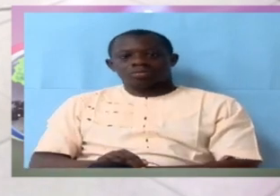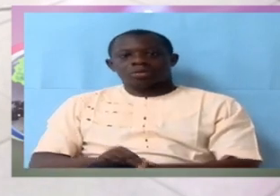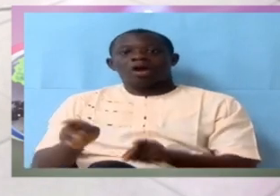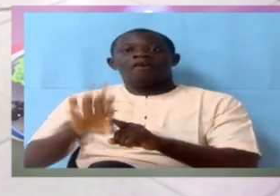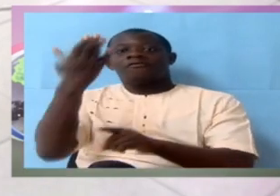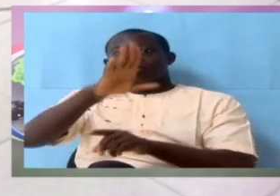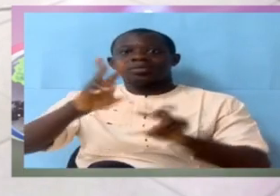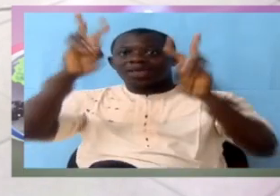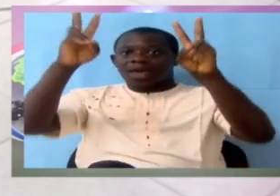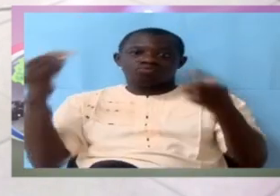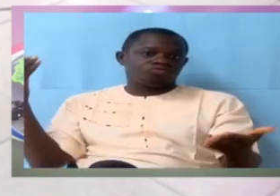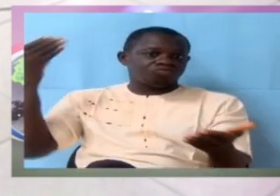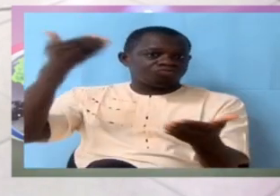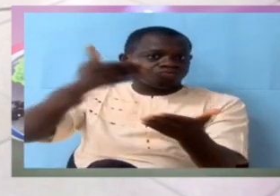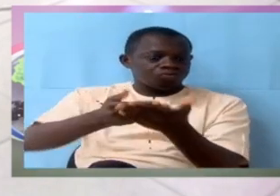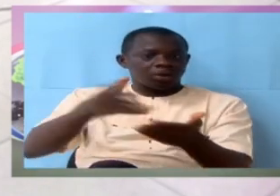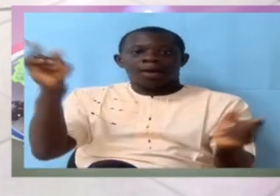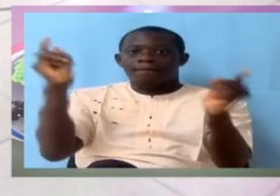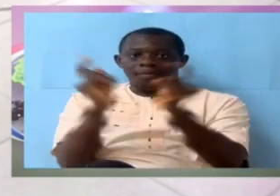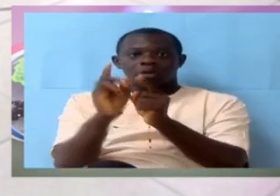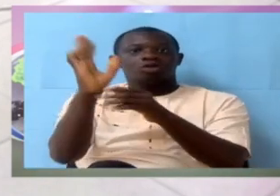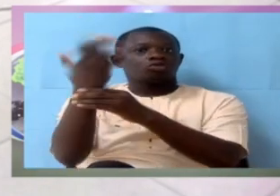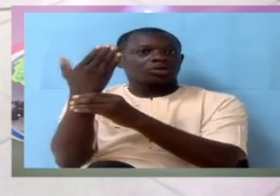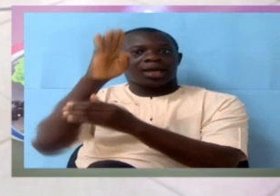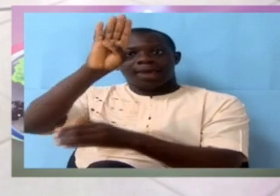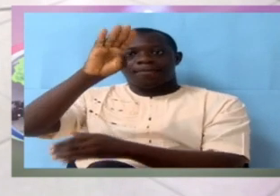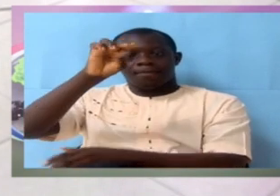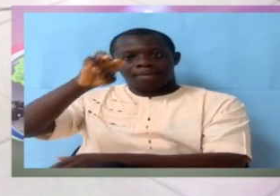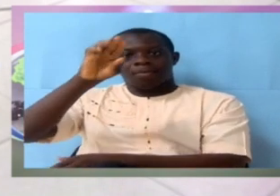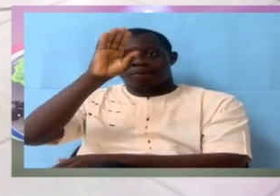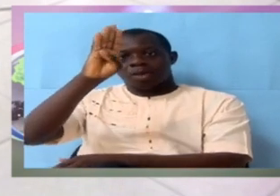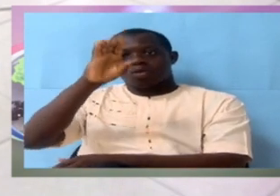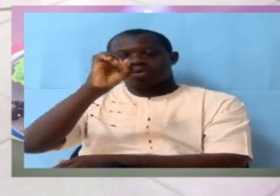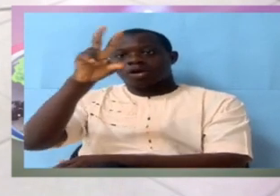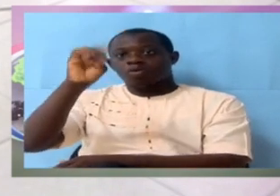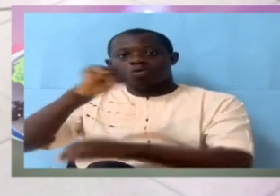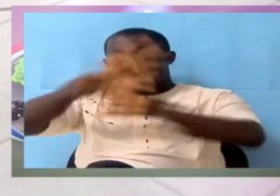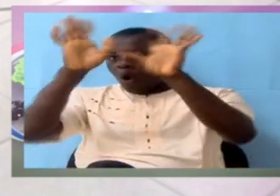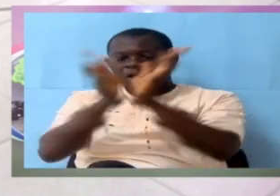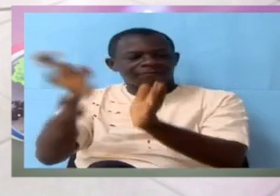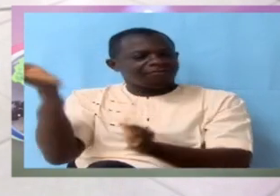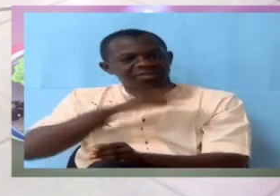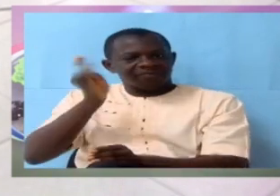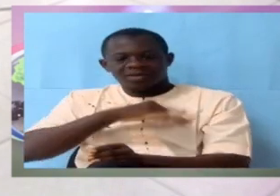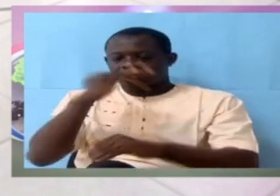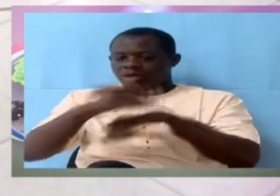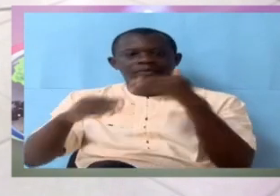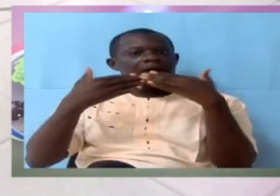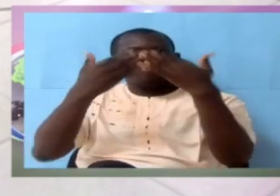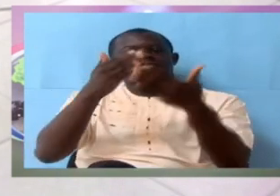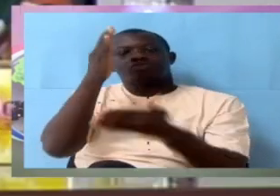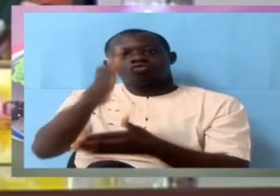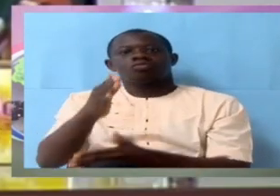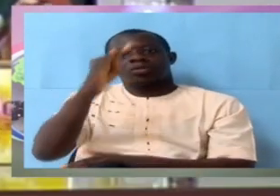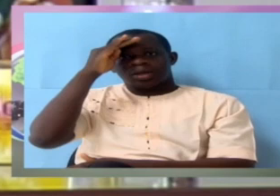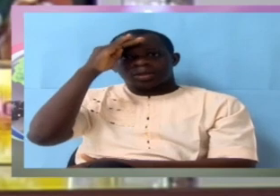From Yaya Jammeh to Dr. Mbow, they were all telling lies. They were not telling us the truth. Thank you,